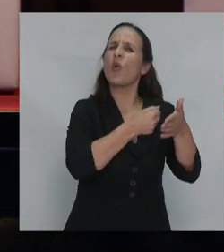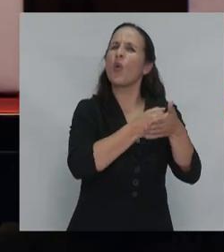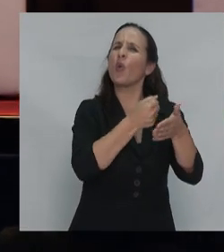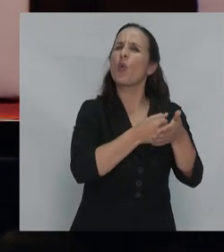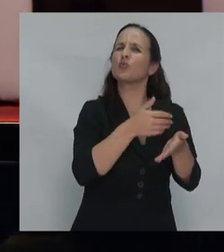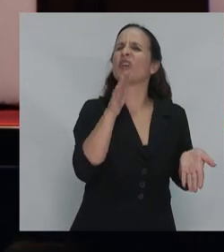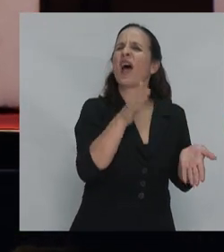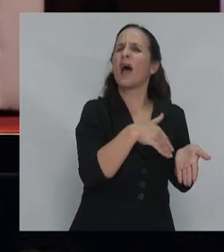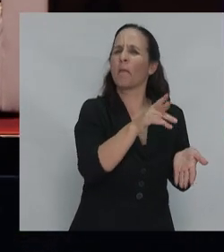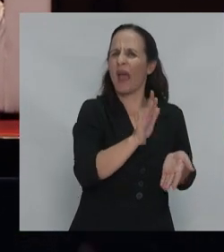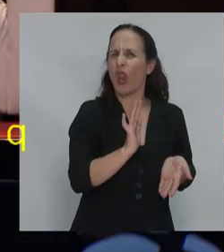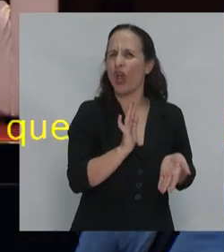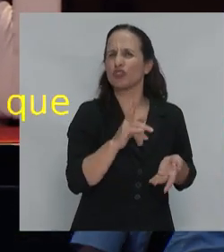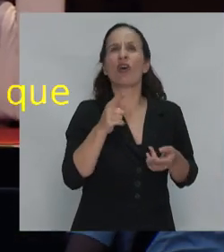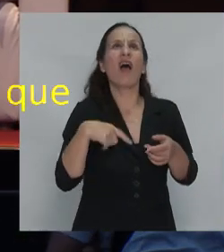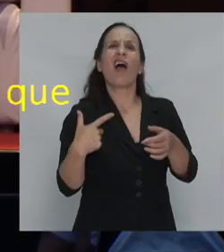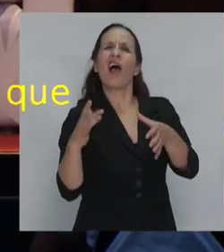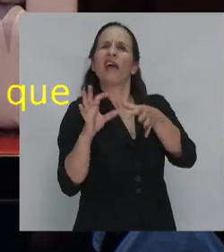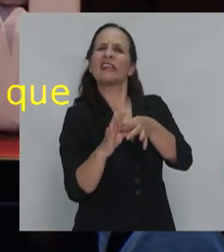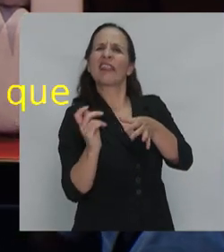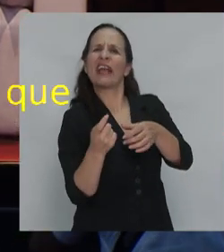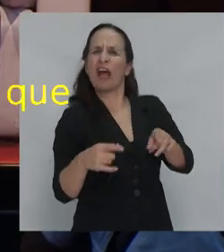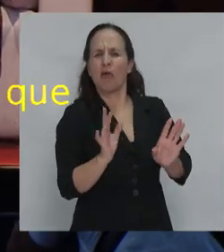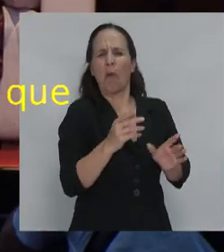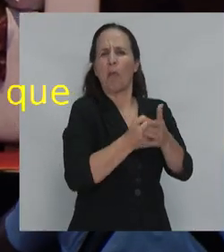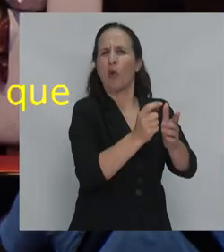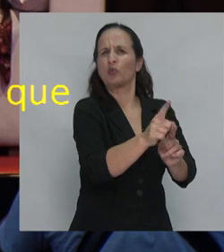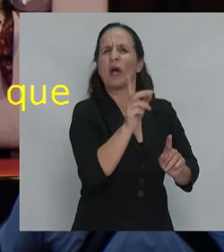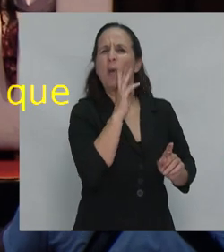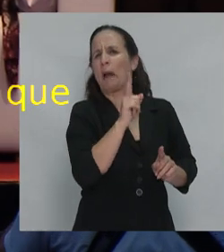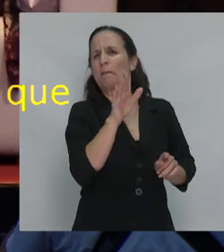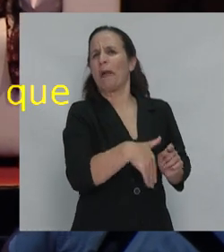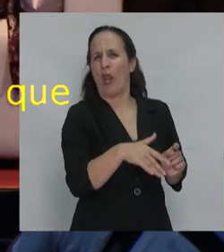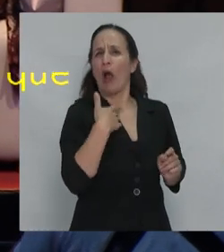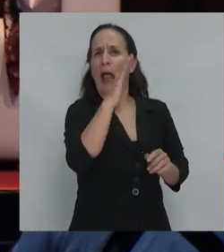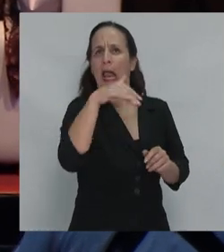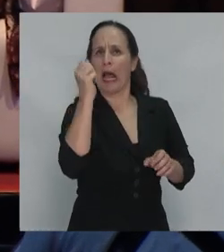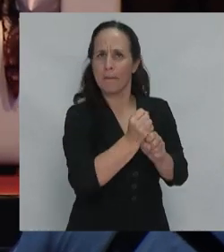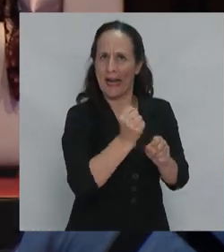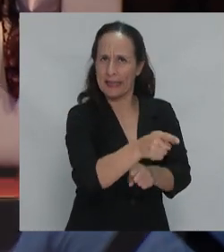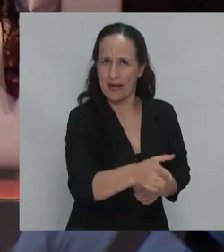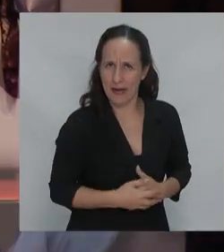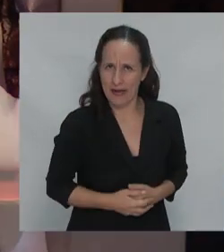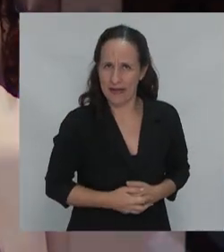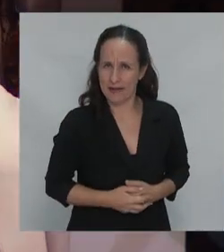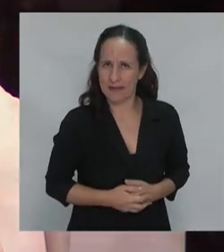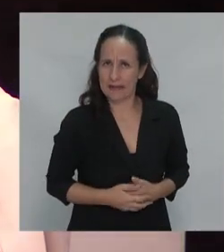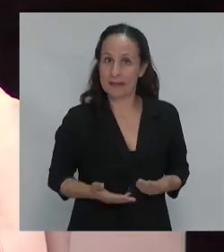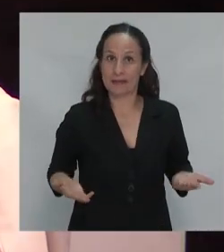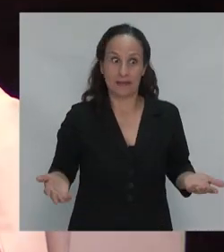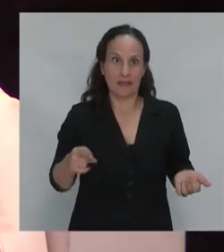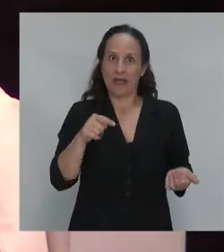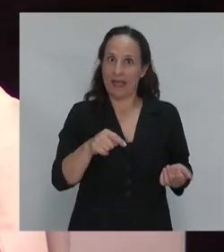exploitation, gender inequality tied together through social norms. They take advantage